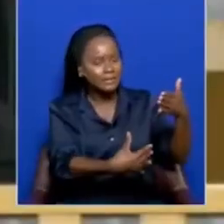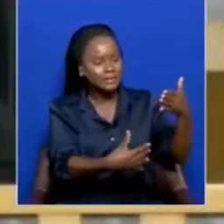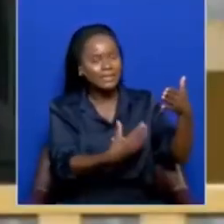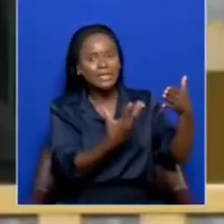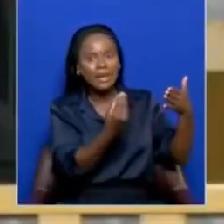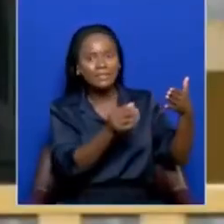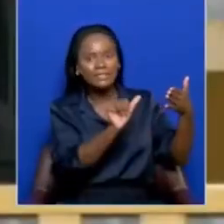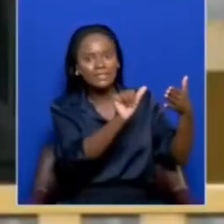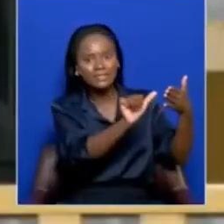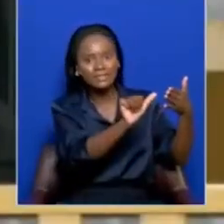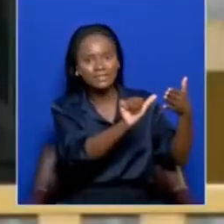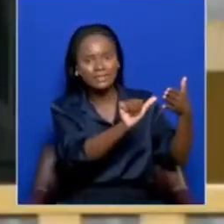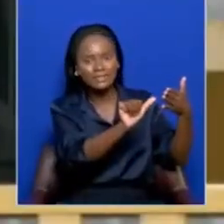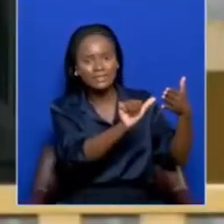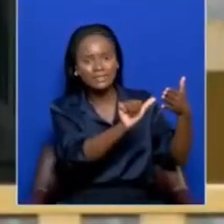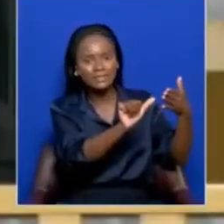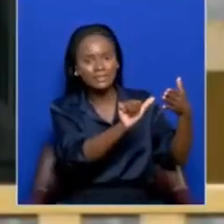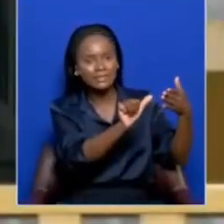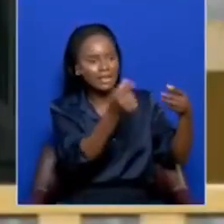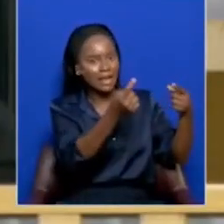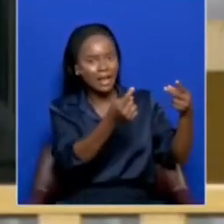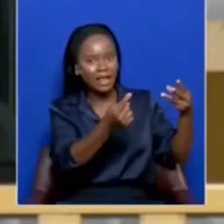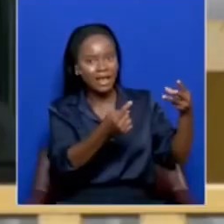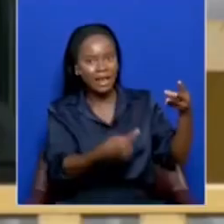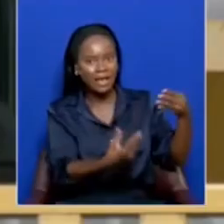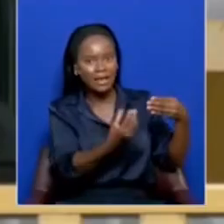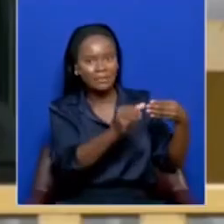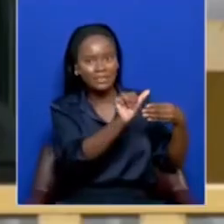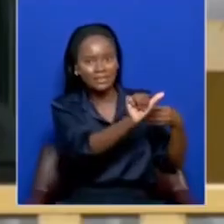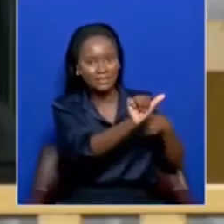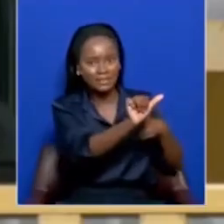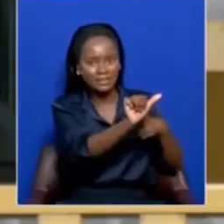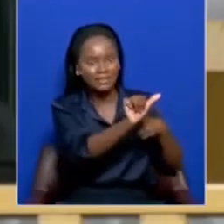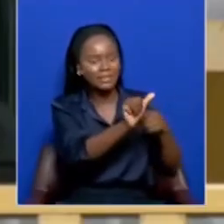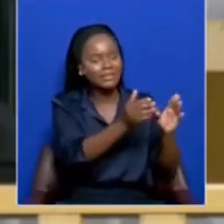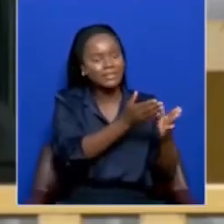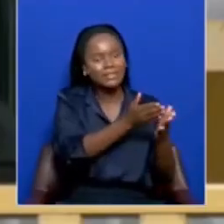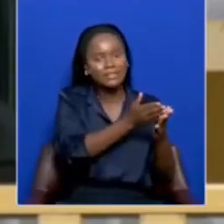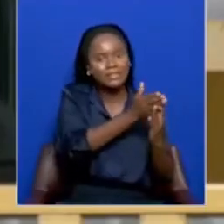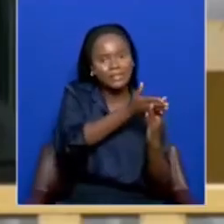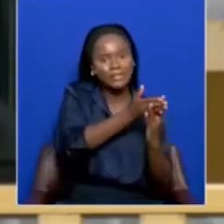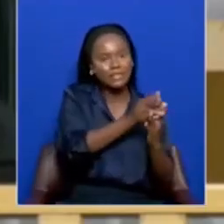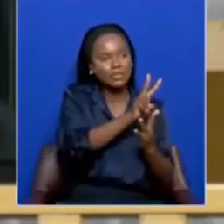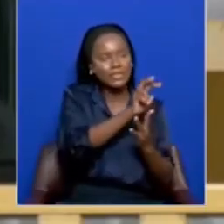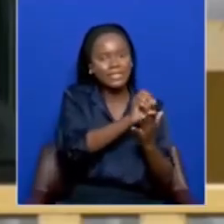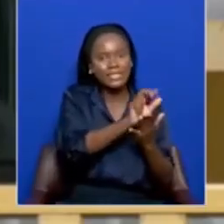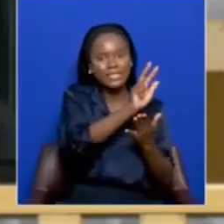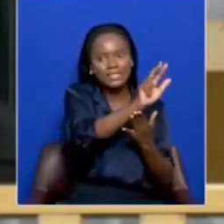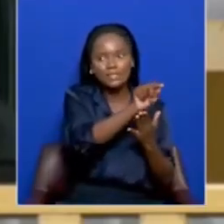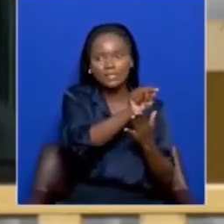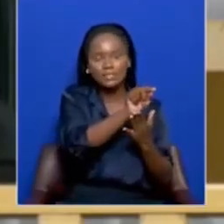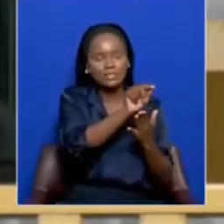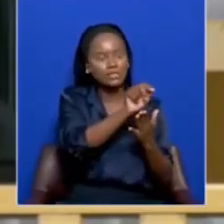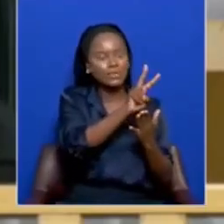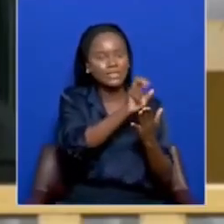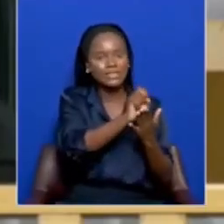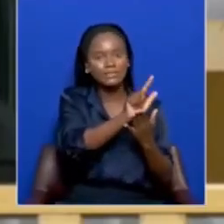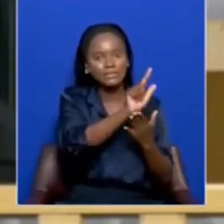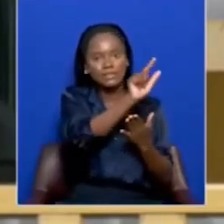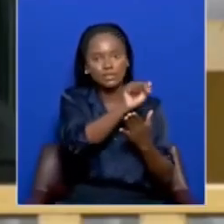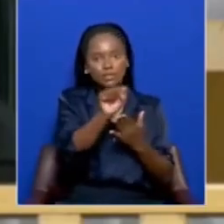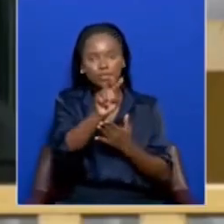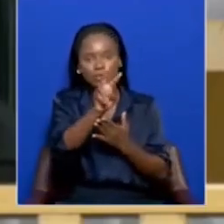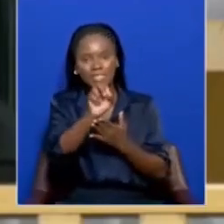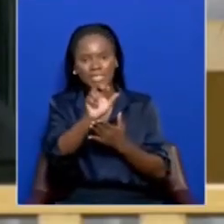mid 2017 up to 2018. You state another project, other